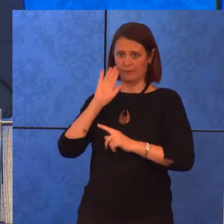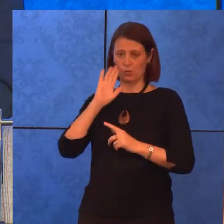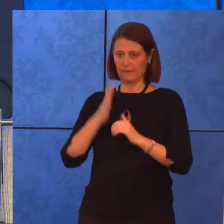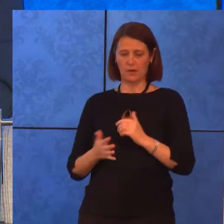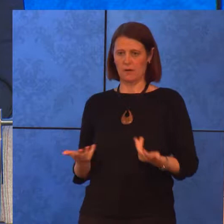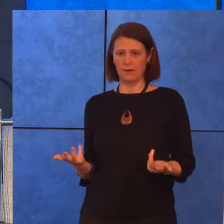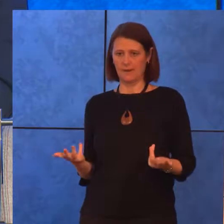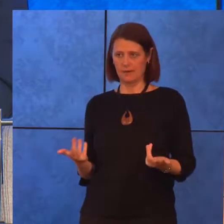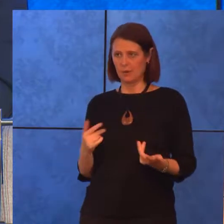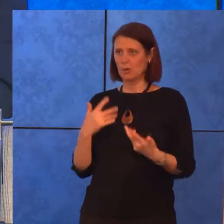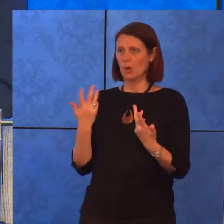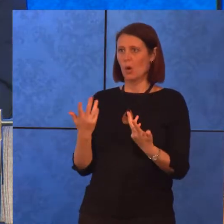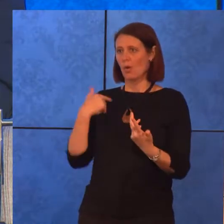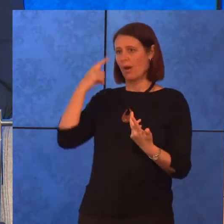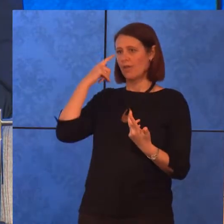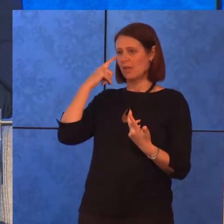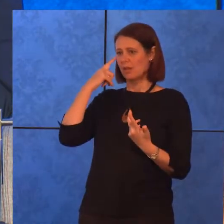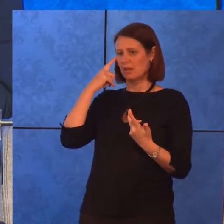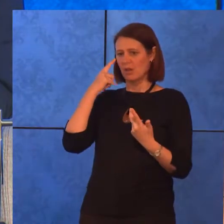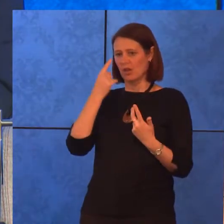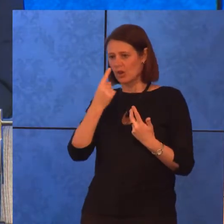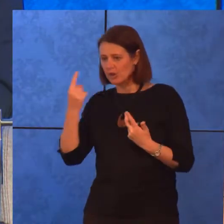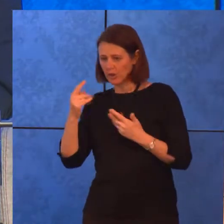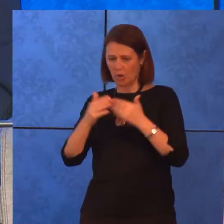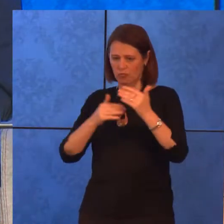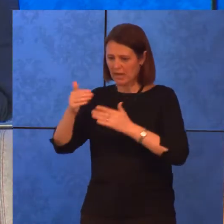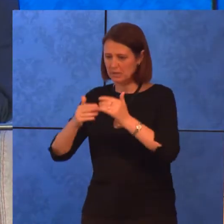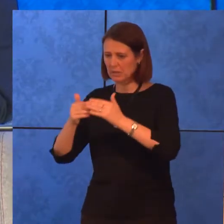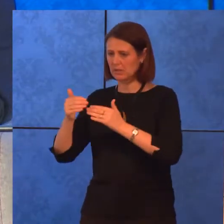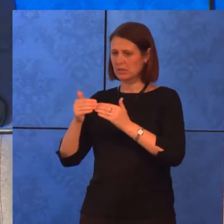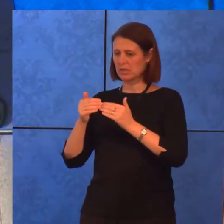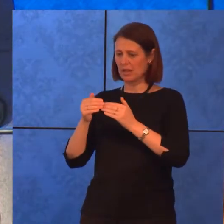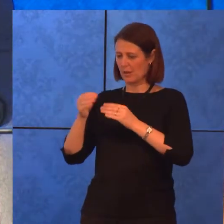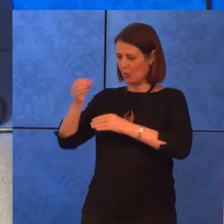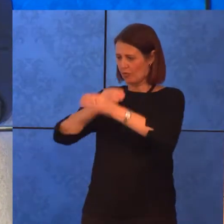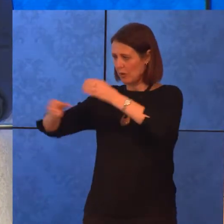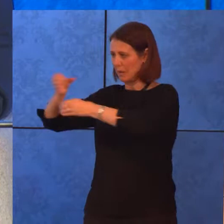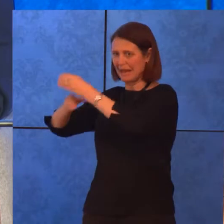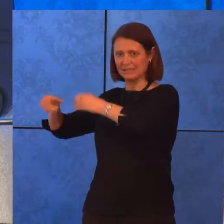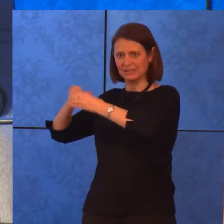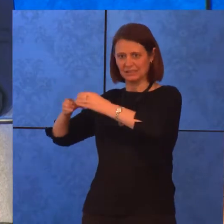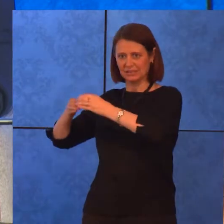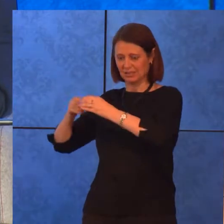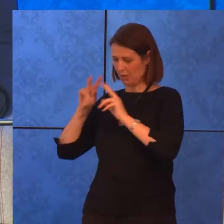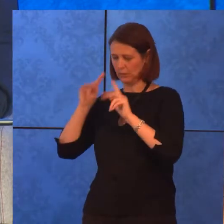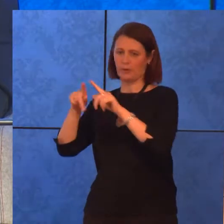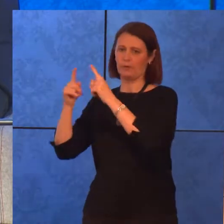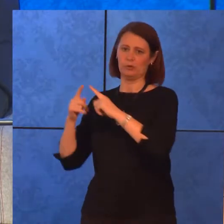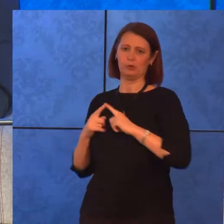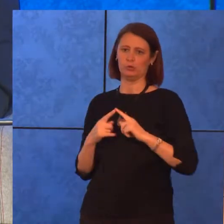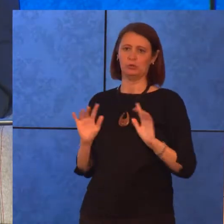And in fact, each of the arrangements that it's replacing in each state or territory looks quite different.